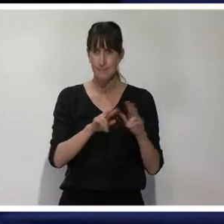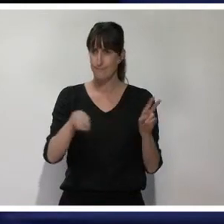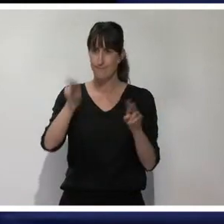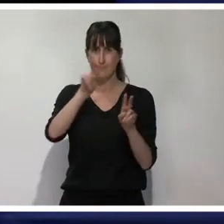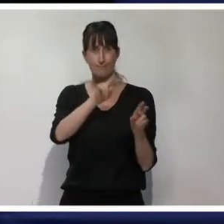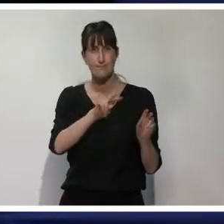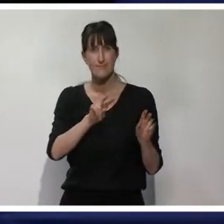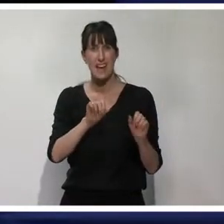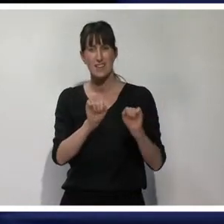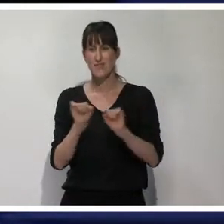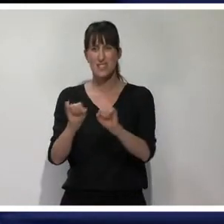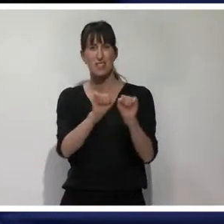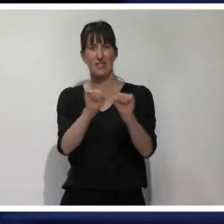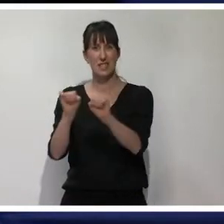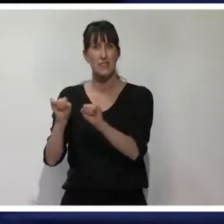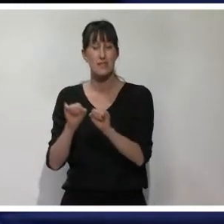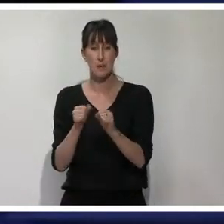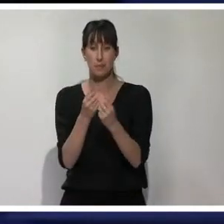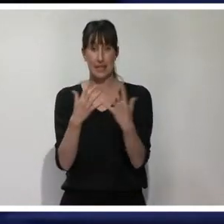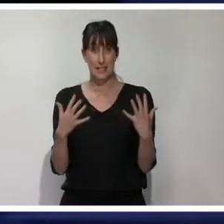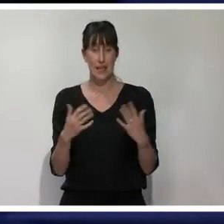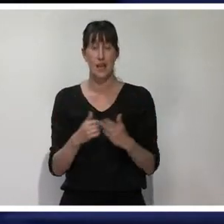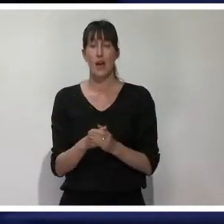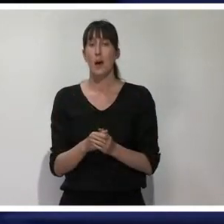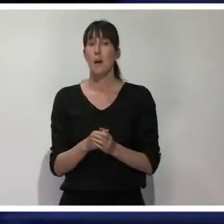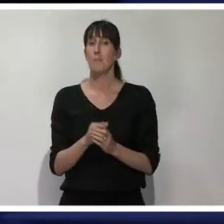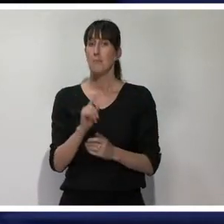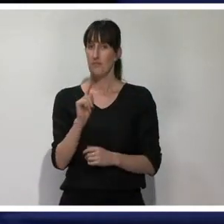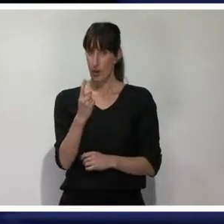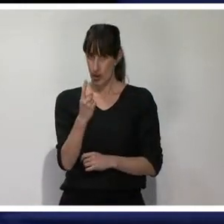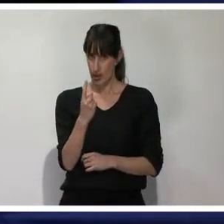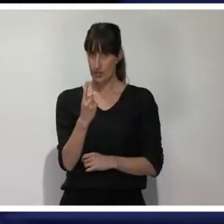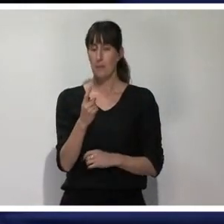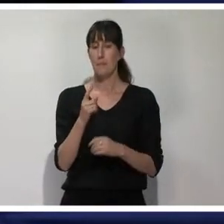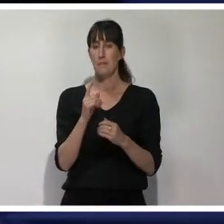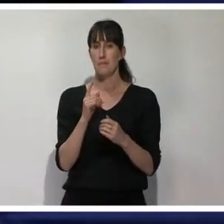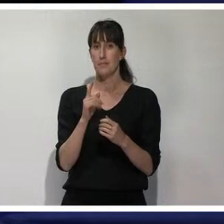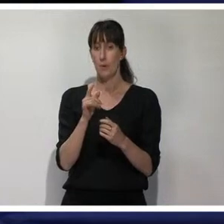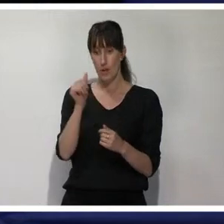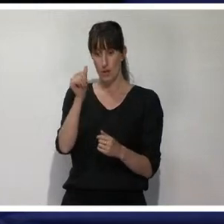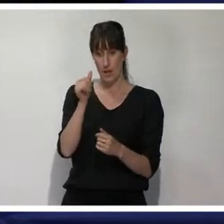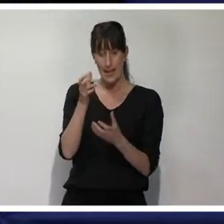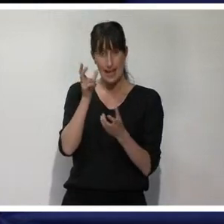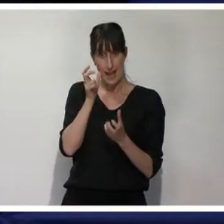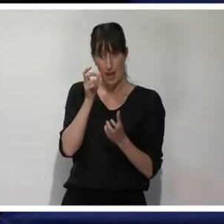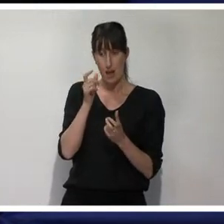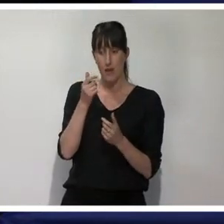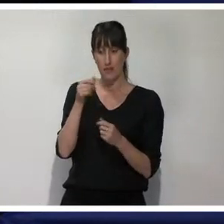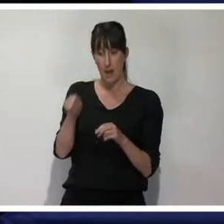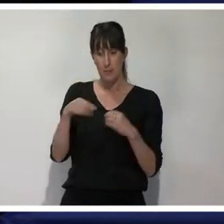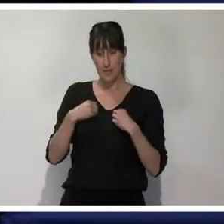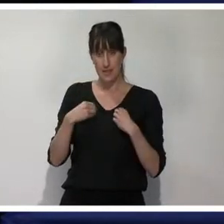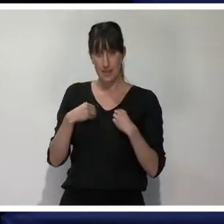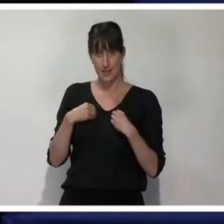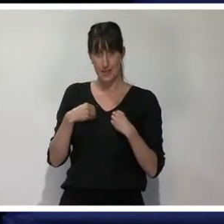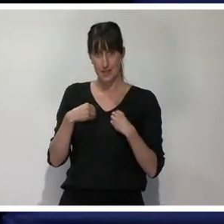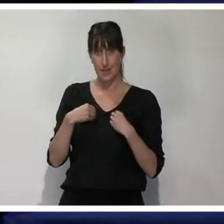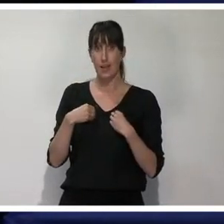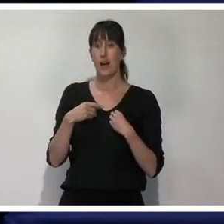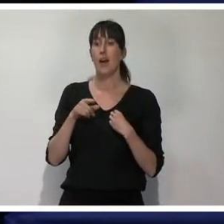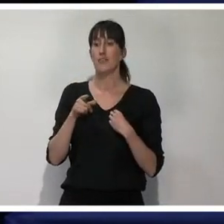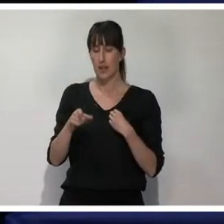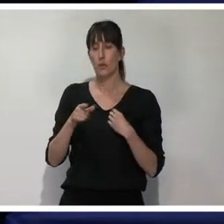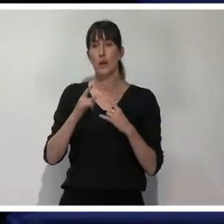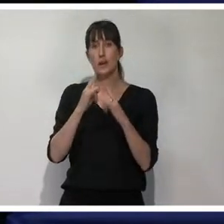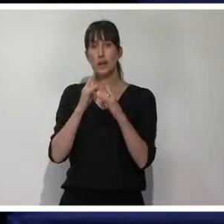we release the information, we want to have talked with the business first. These are the ones who we've got information, first of all, about the business,